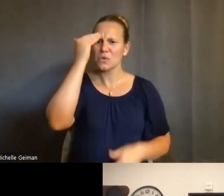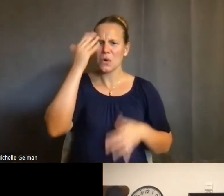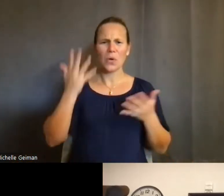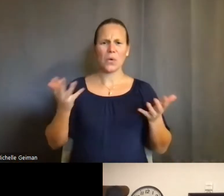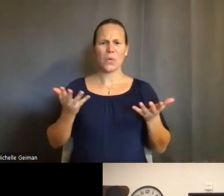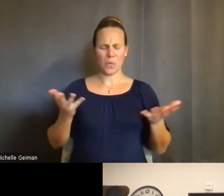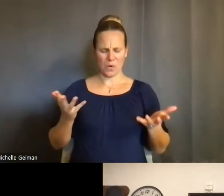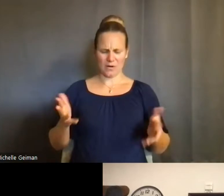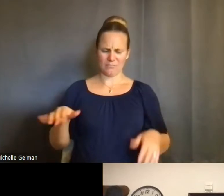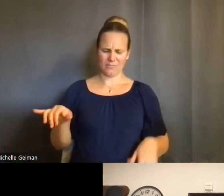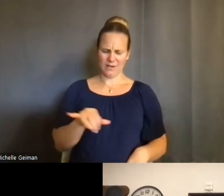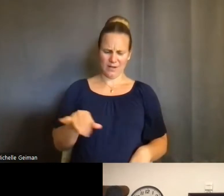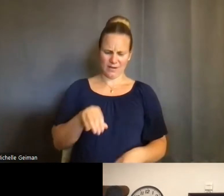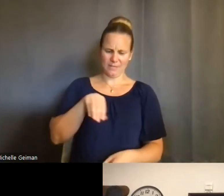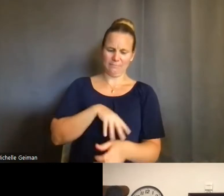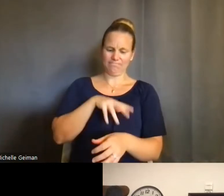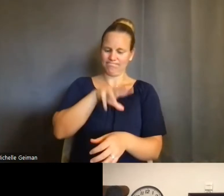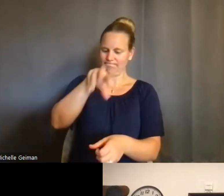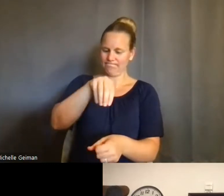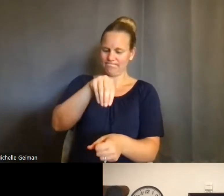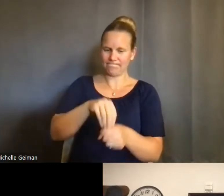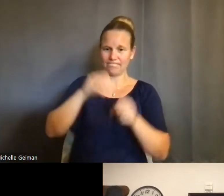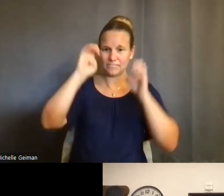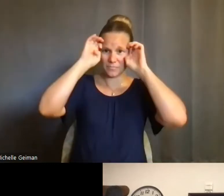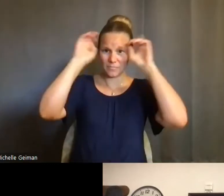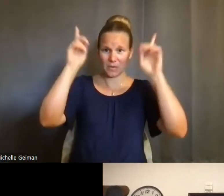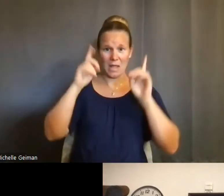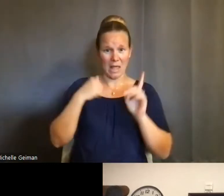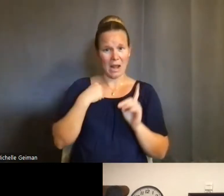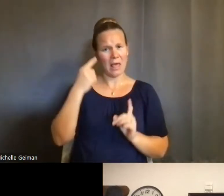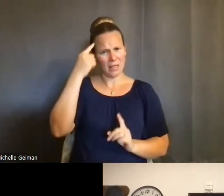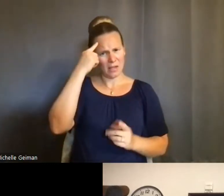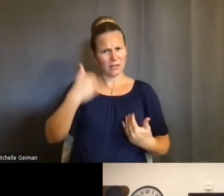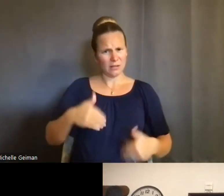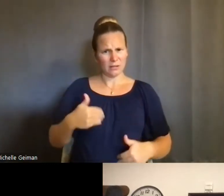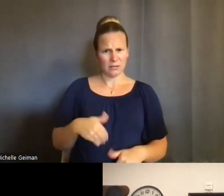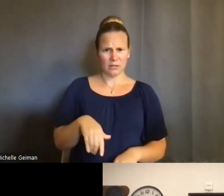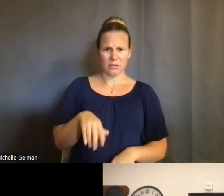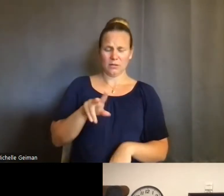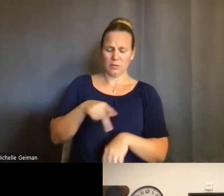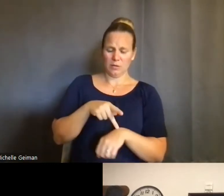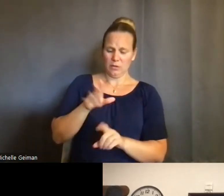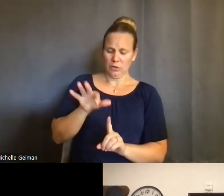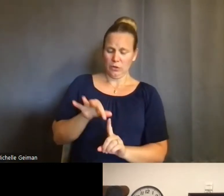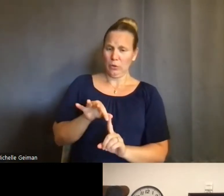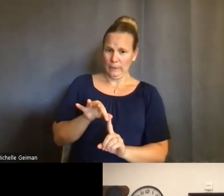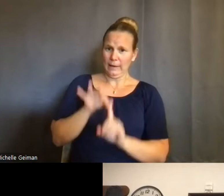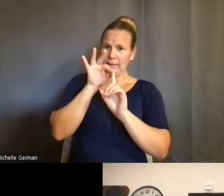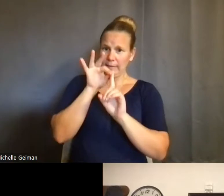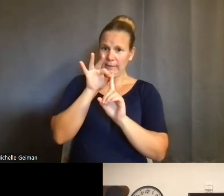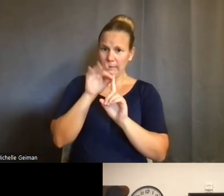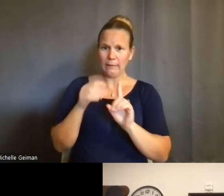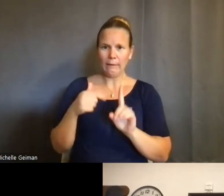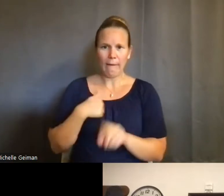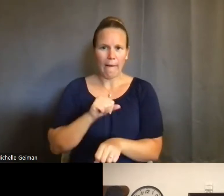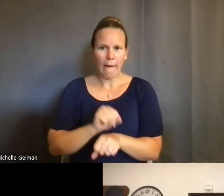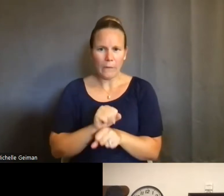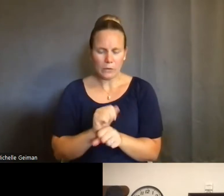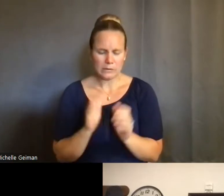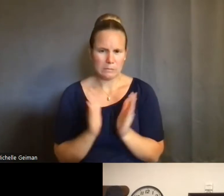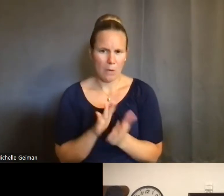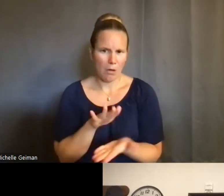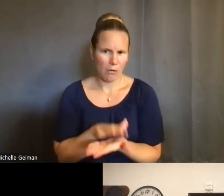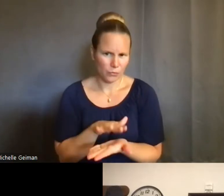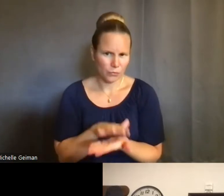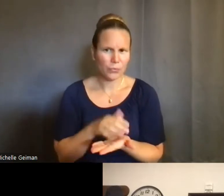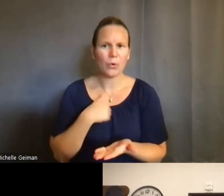in what I consider a pretty unique part of education. I work in a small school, and I'm sure we'll get more into that later on